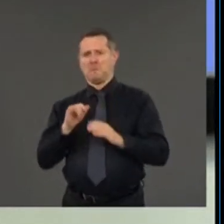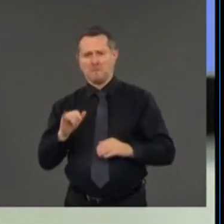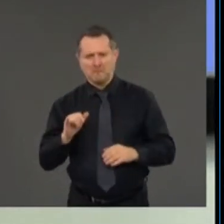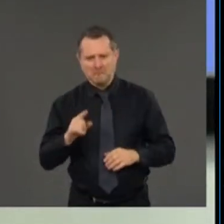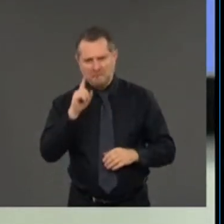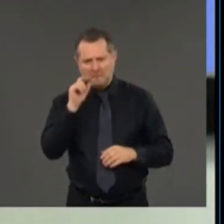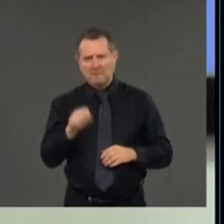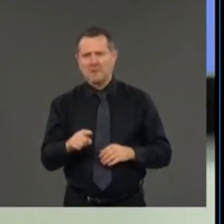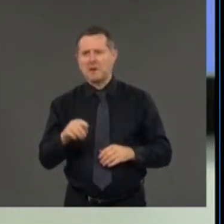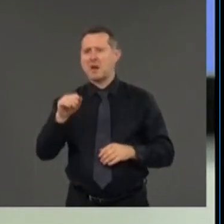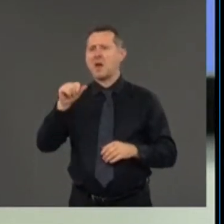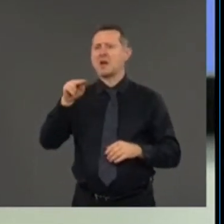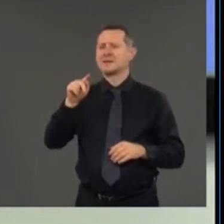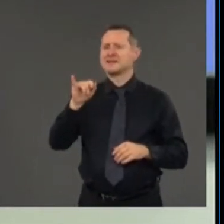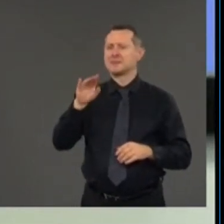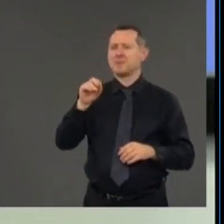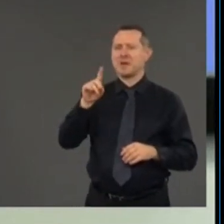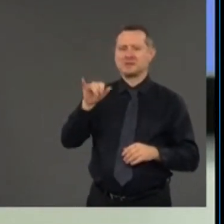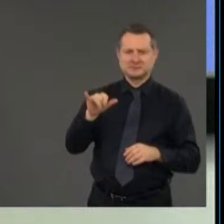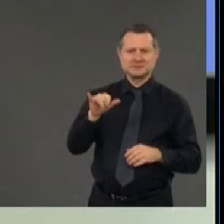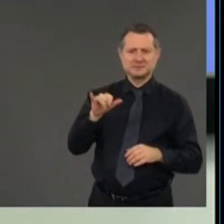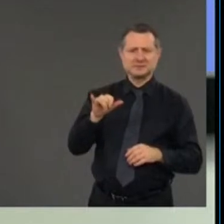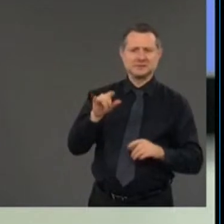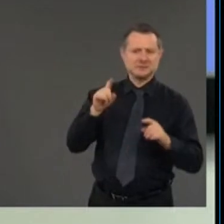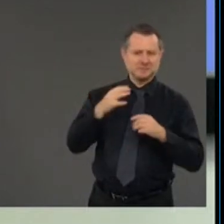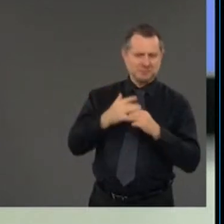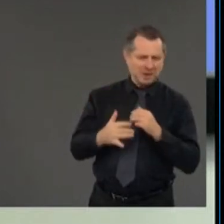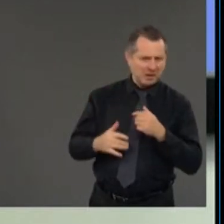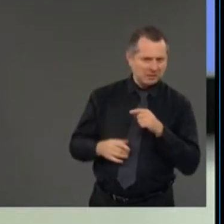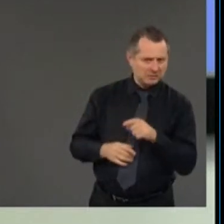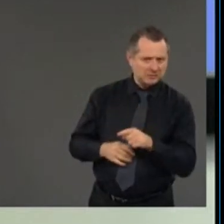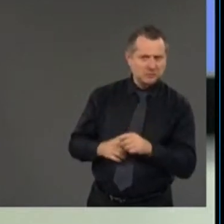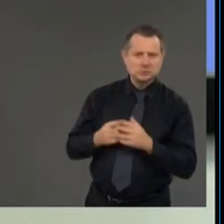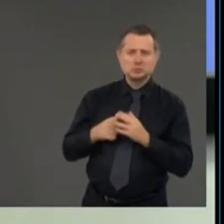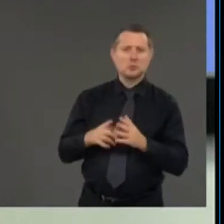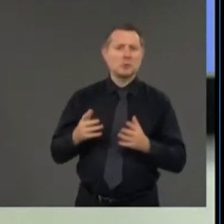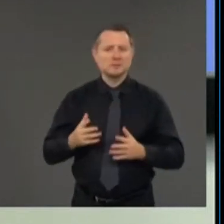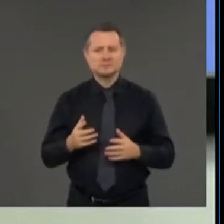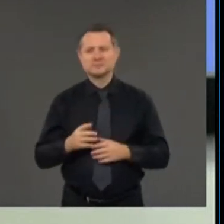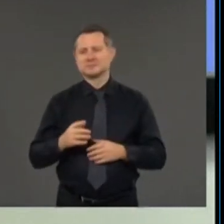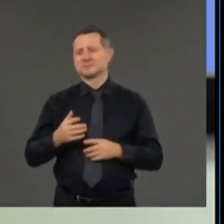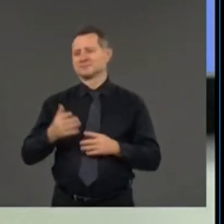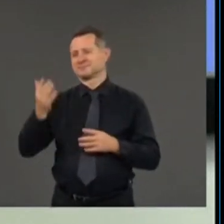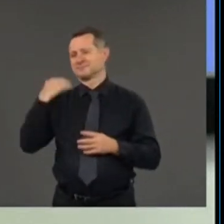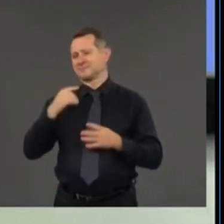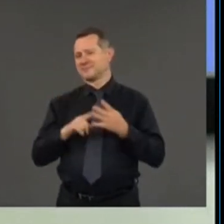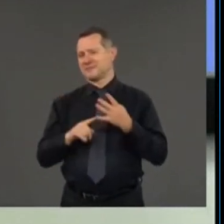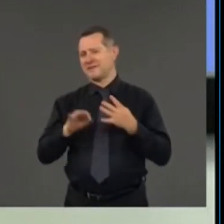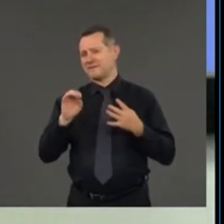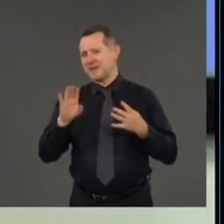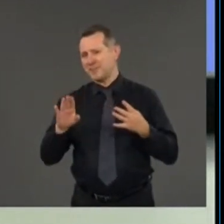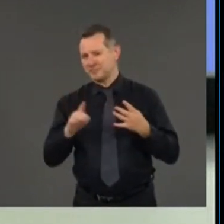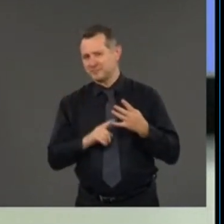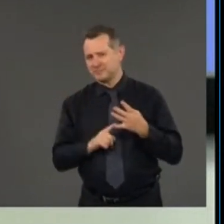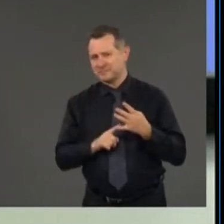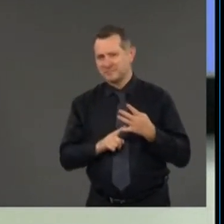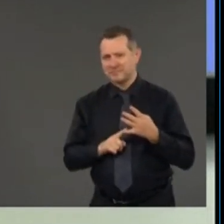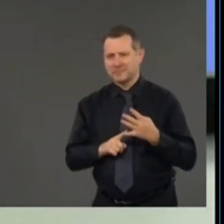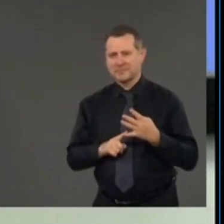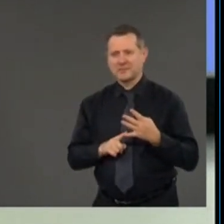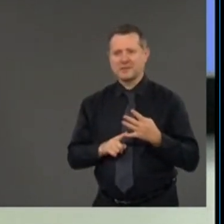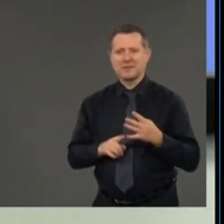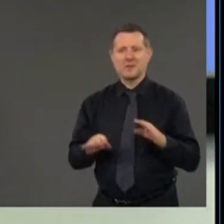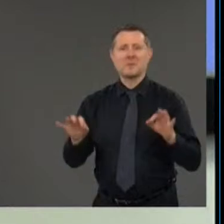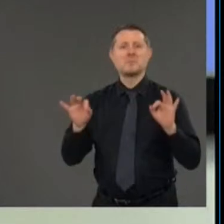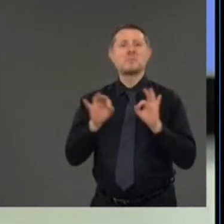virus that causes COVID-19 in the week ending February 23rd. And now that's a very important